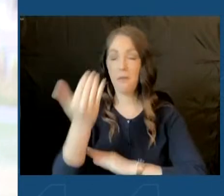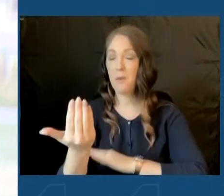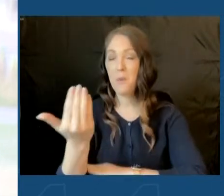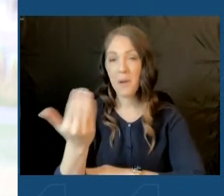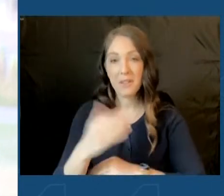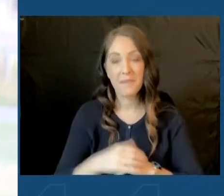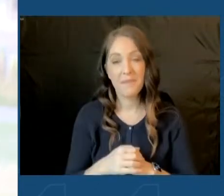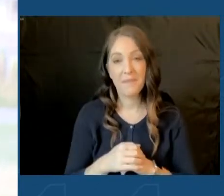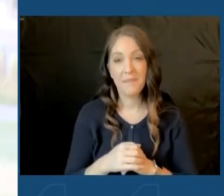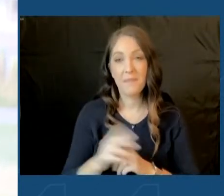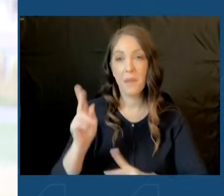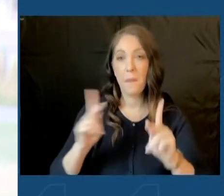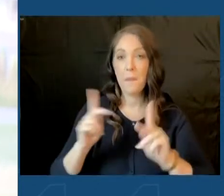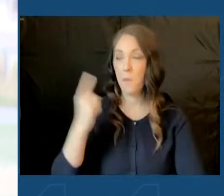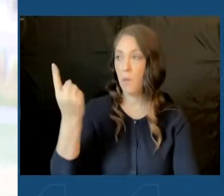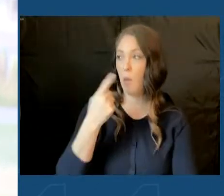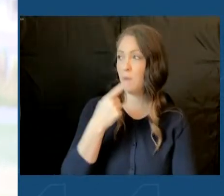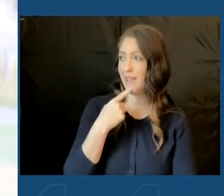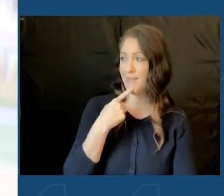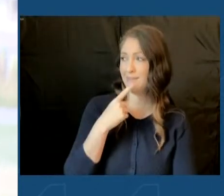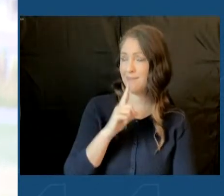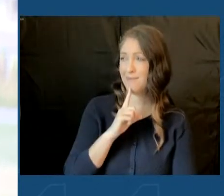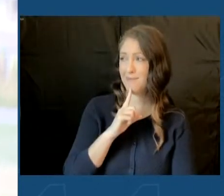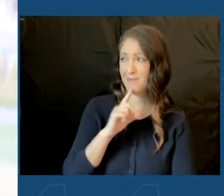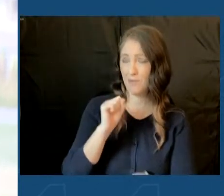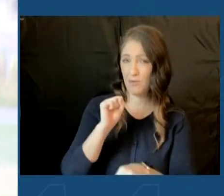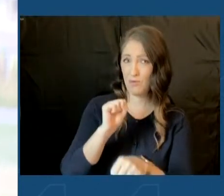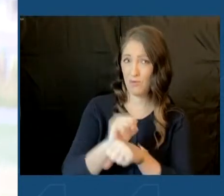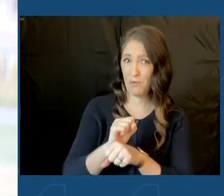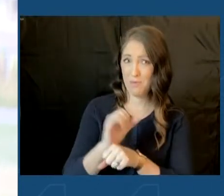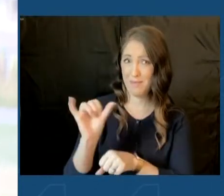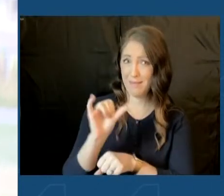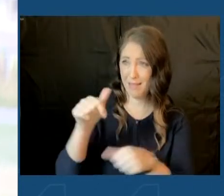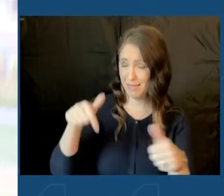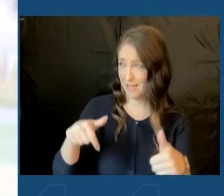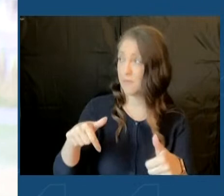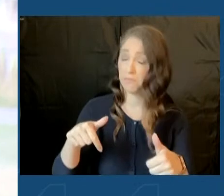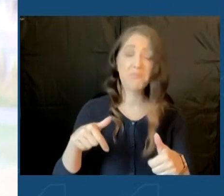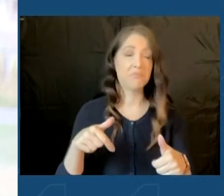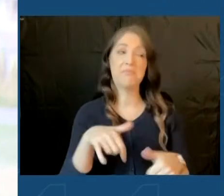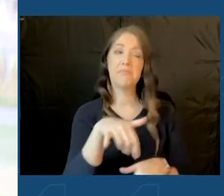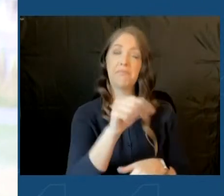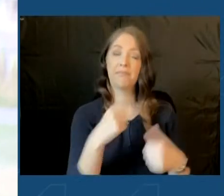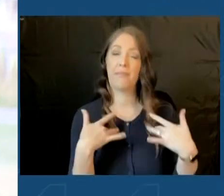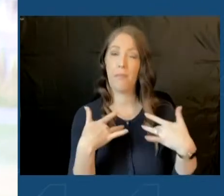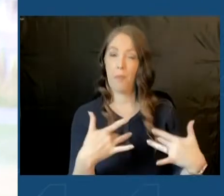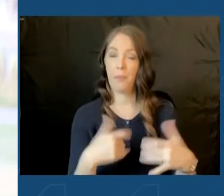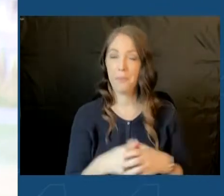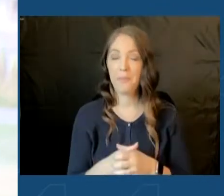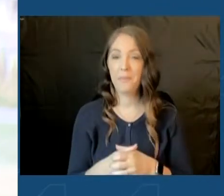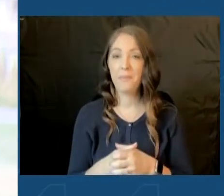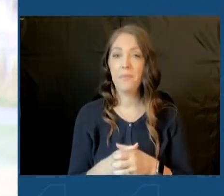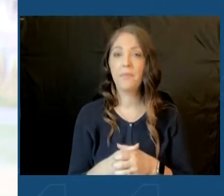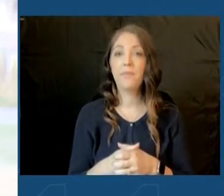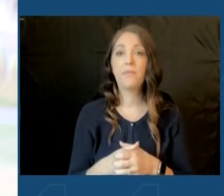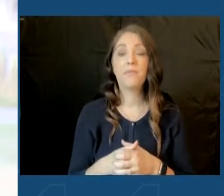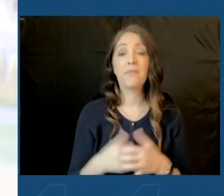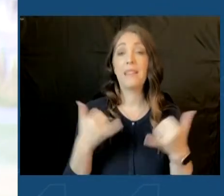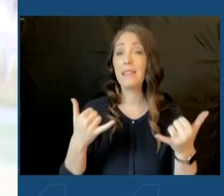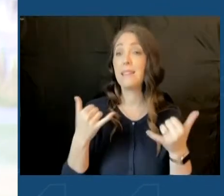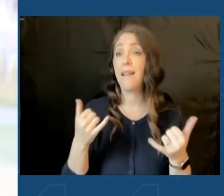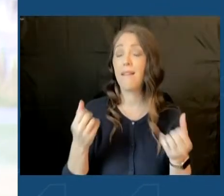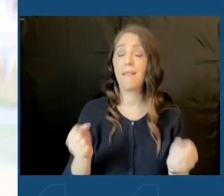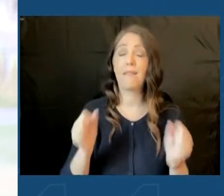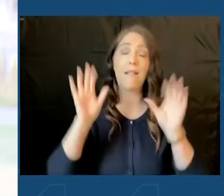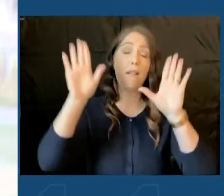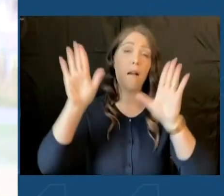people always say, is it really like this? Yes, this is very typical for us. But I'm joined by true leaders, people that I've had the